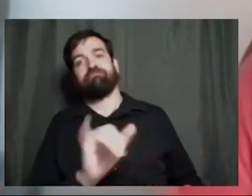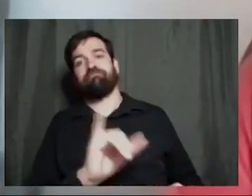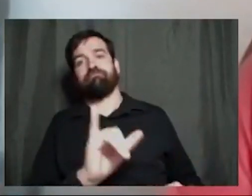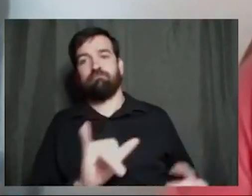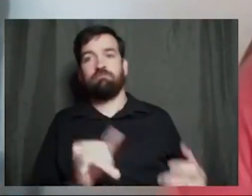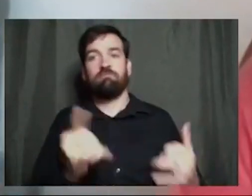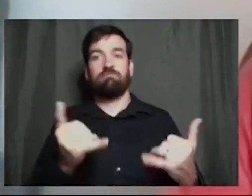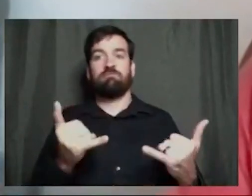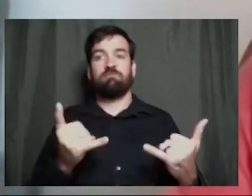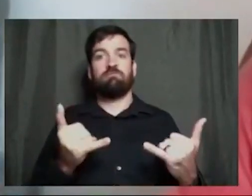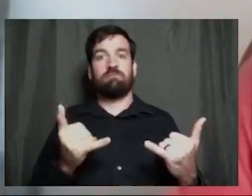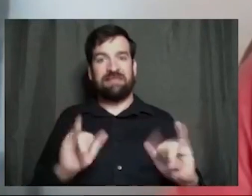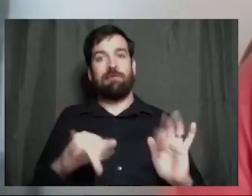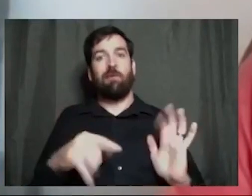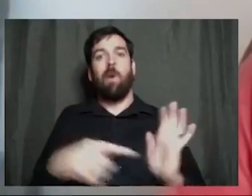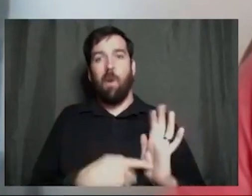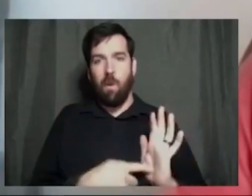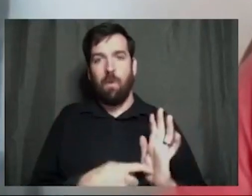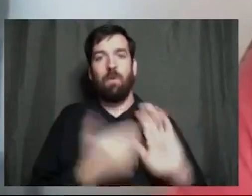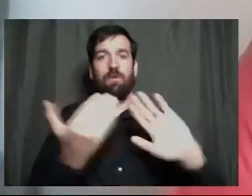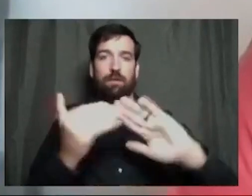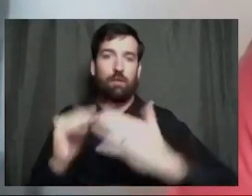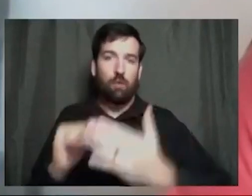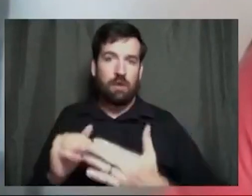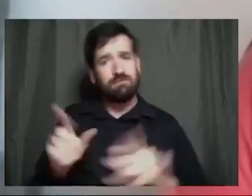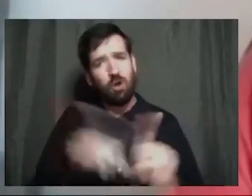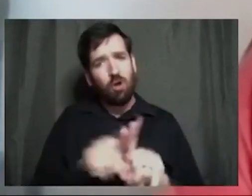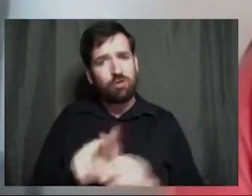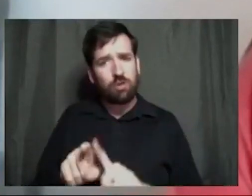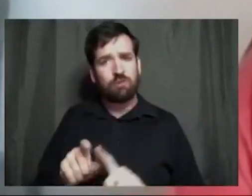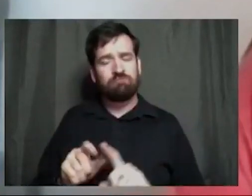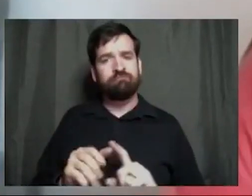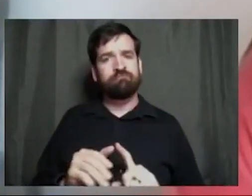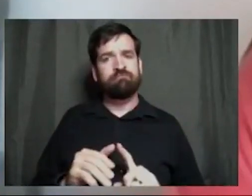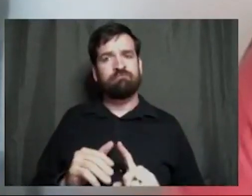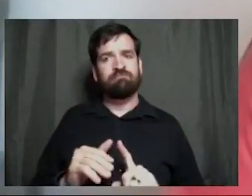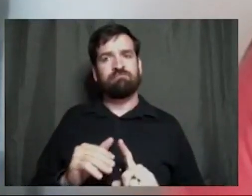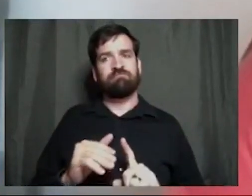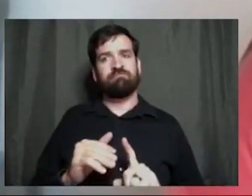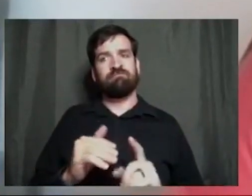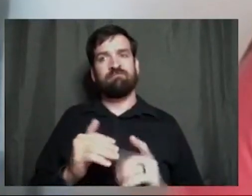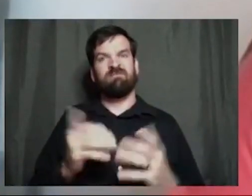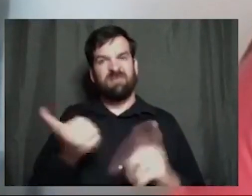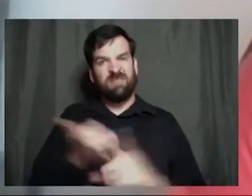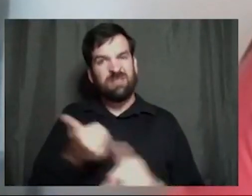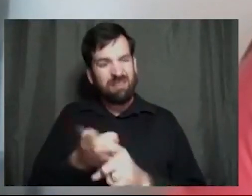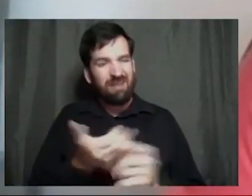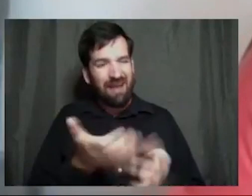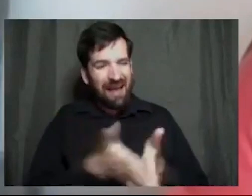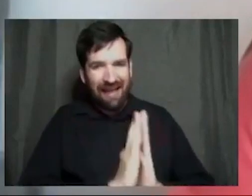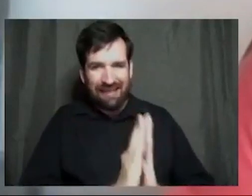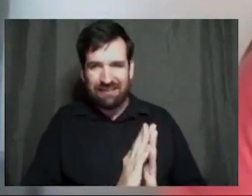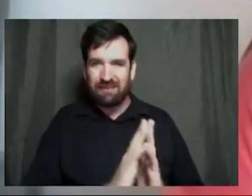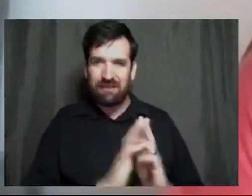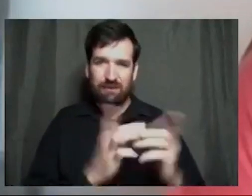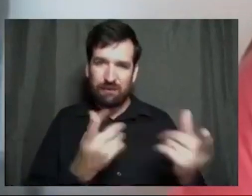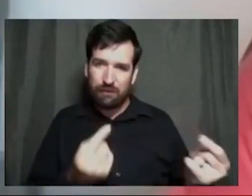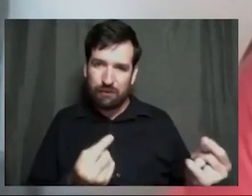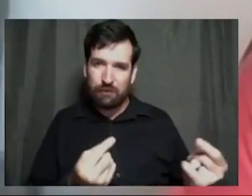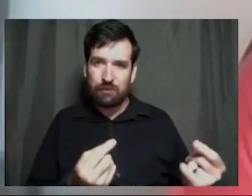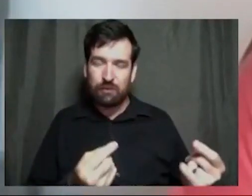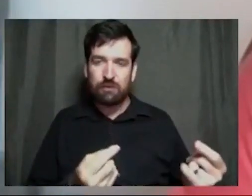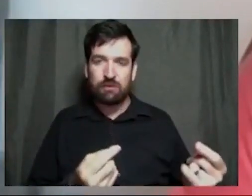still owe our community. And, also it's a lesson in authority. This is what you're being asked to do. It's not